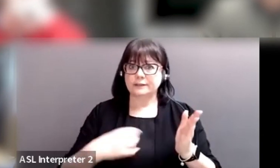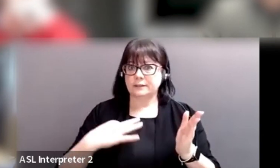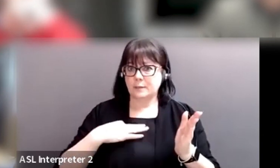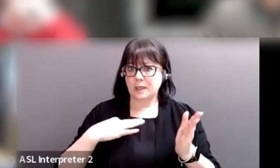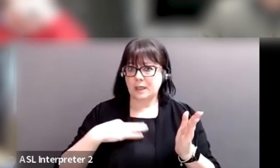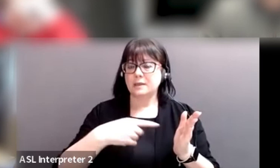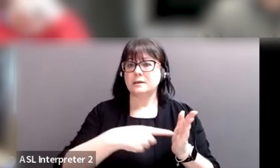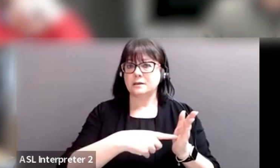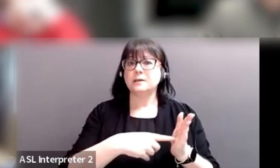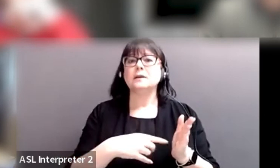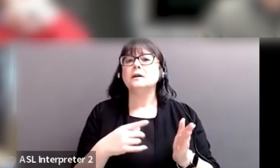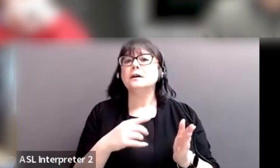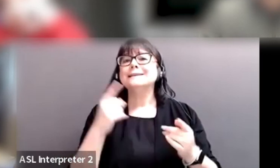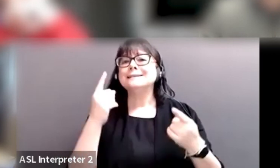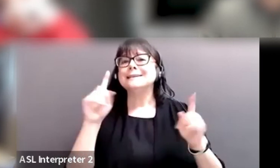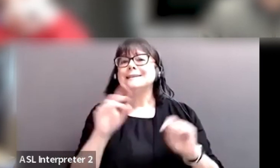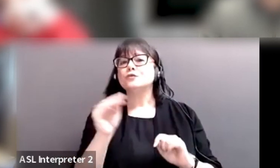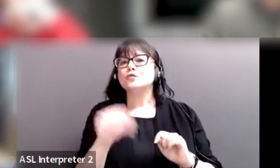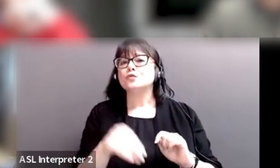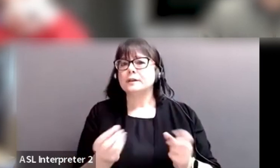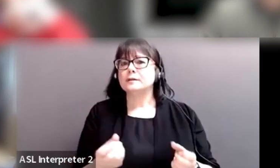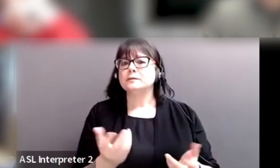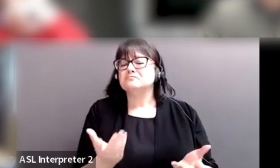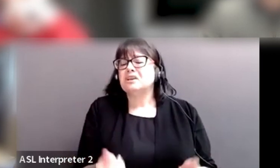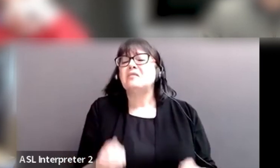Pocketed, and also ones that used a grant writer?